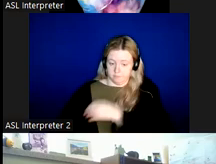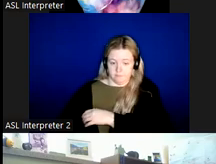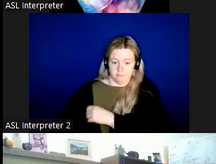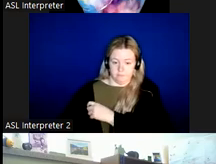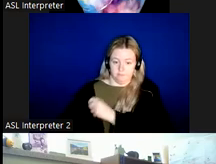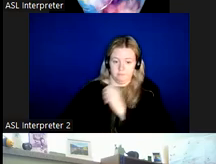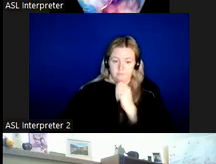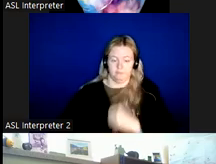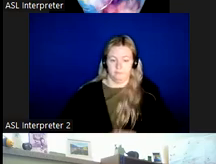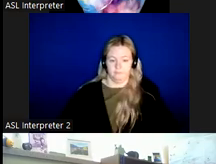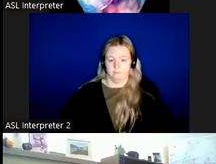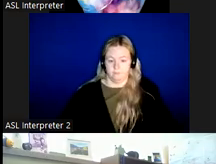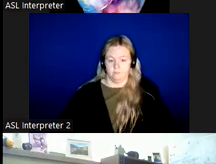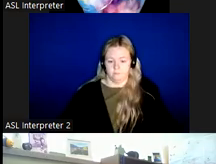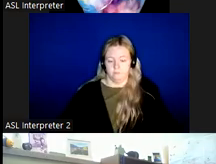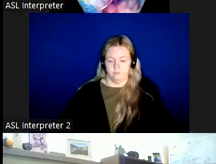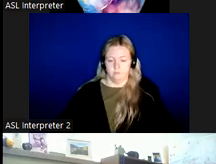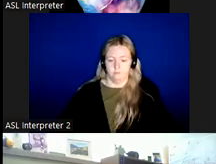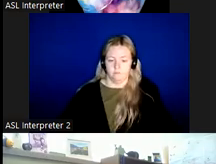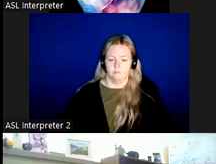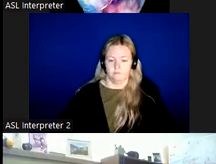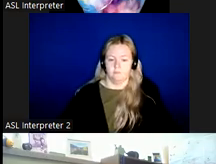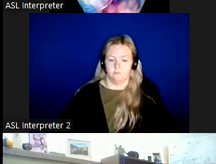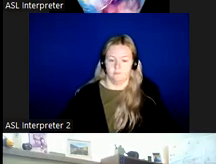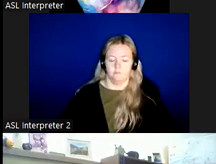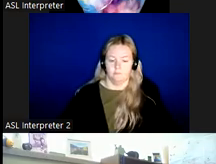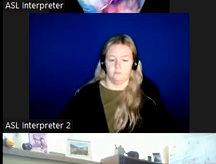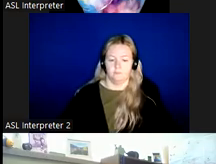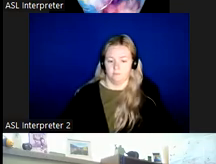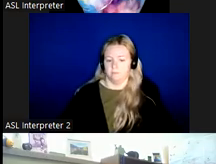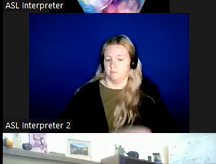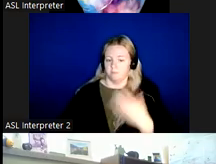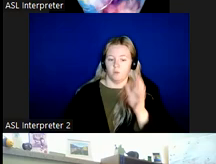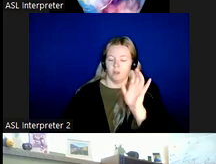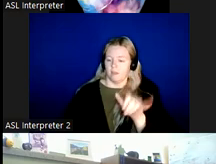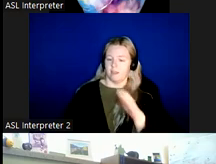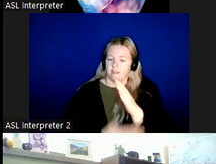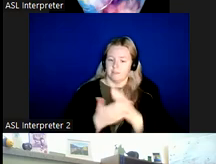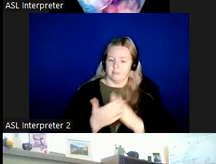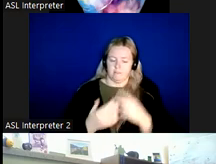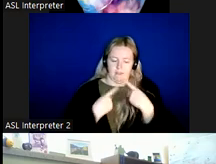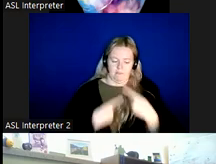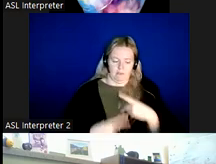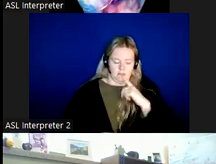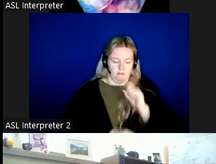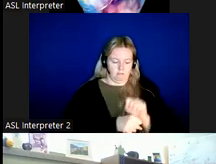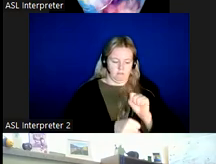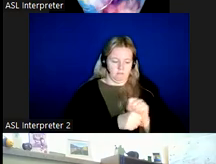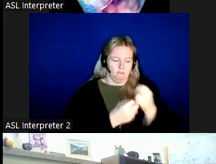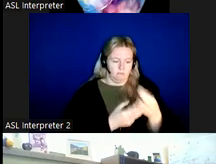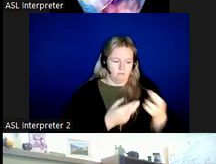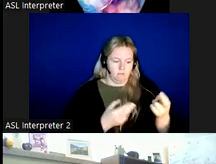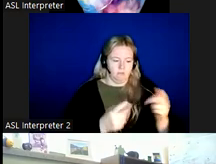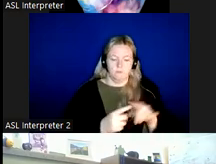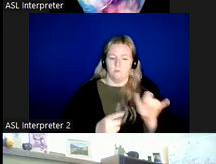All right, so that's some of our physical, you know, resources. We also have some accessible resources, which